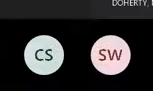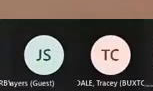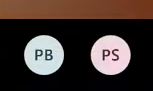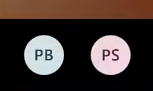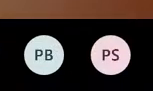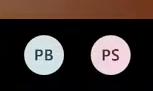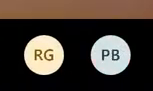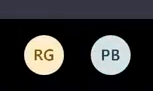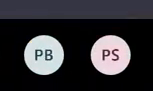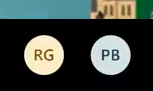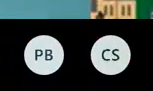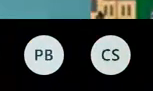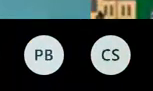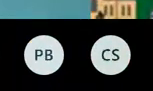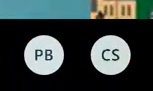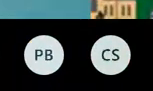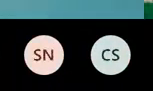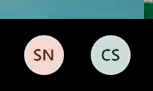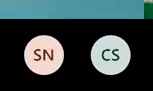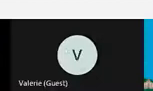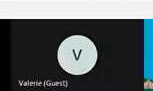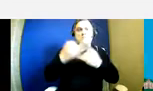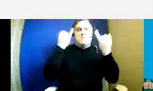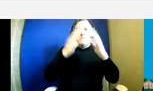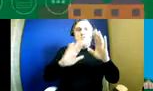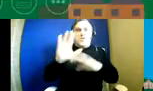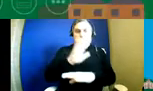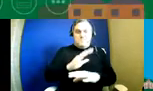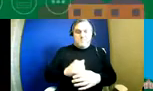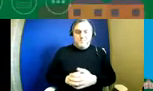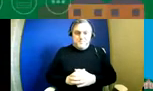assessment clinic, which is just set up in Derbyshire.